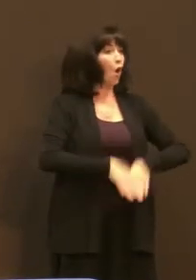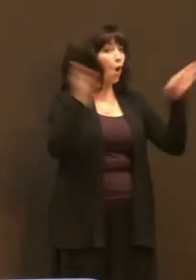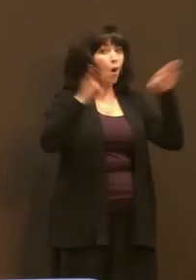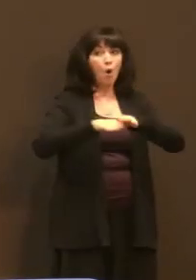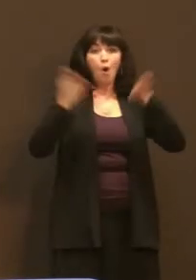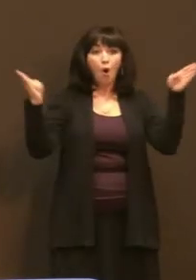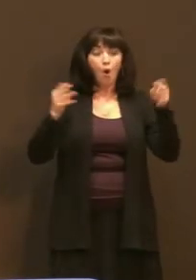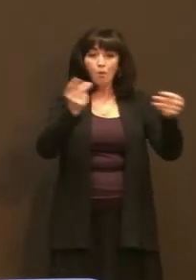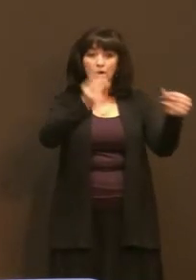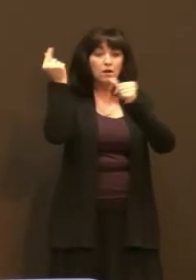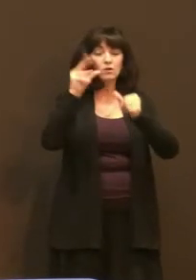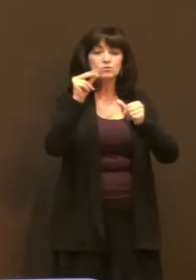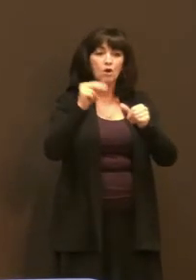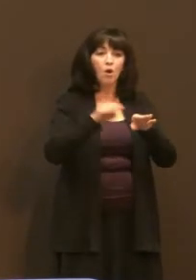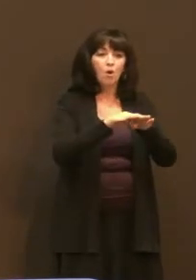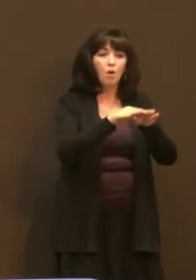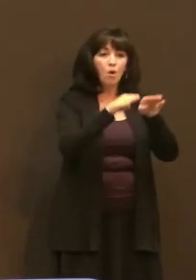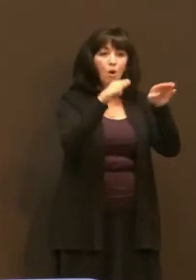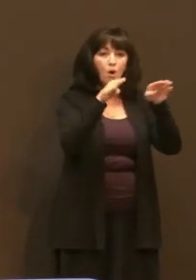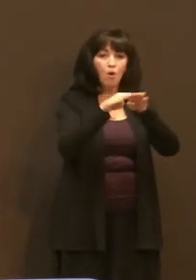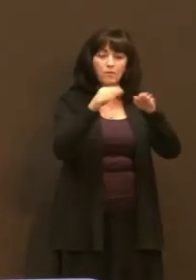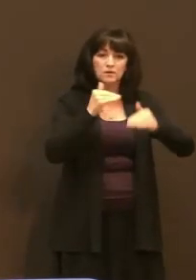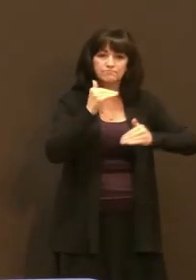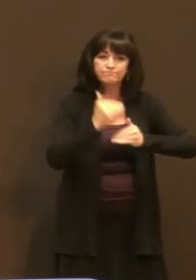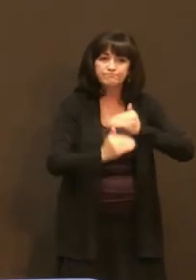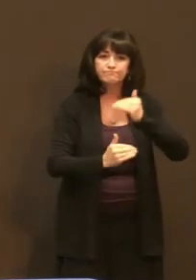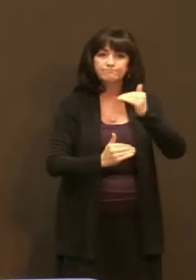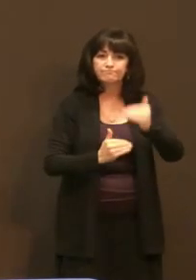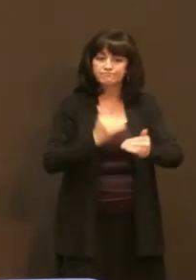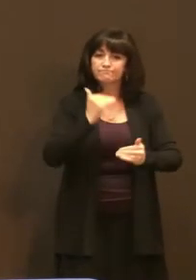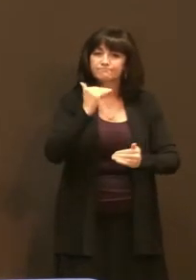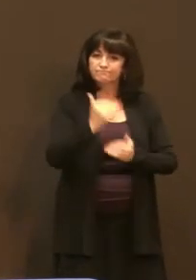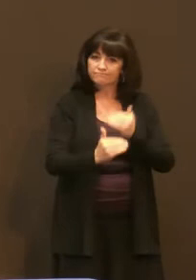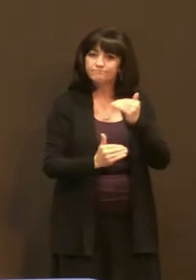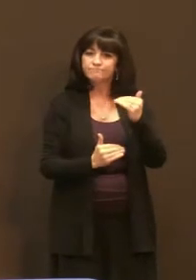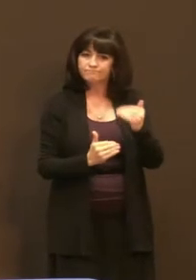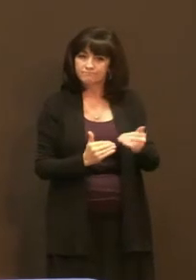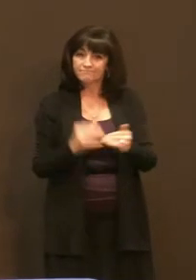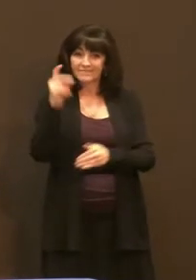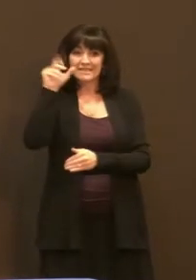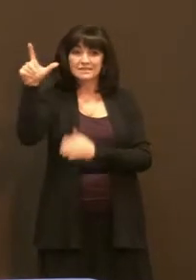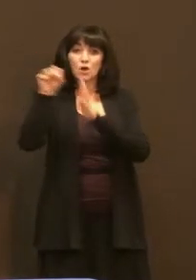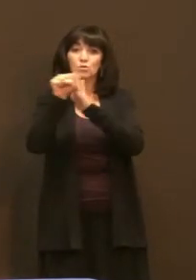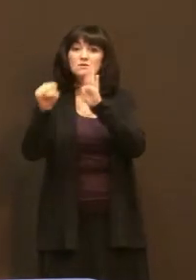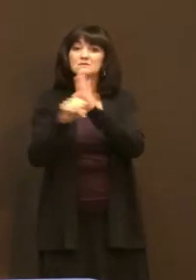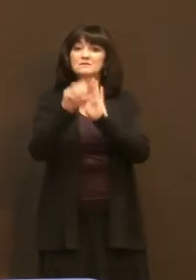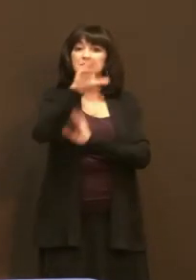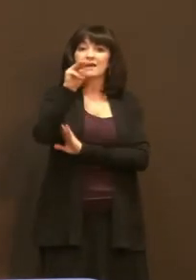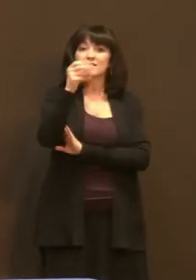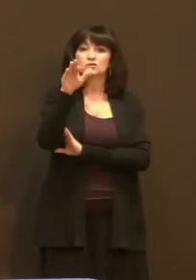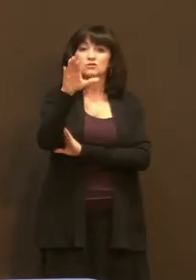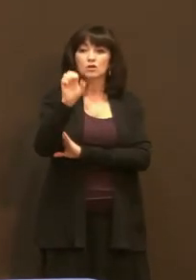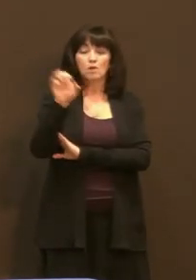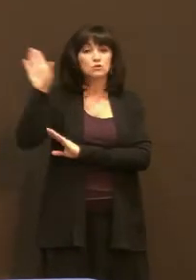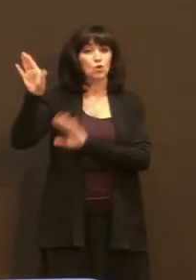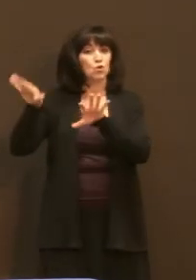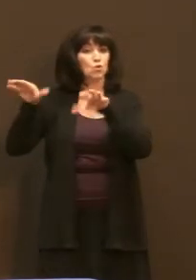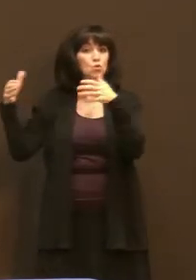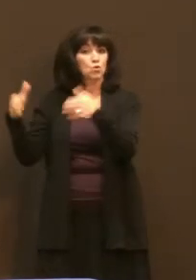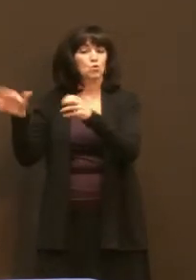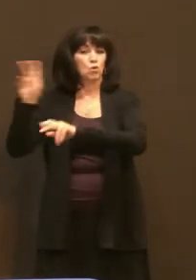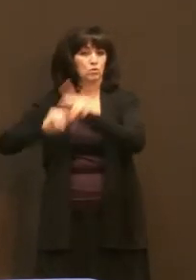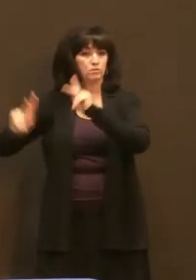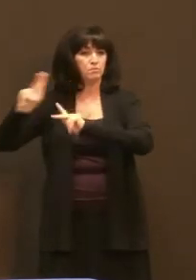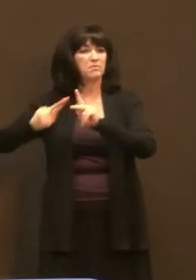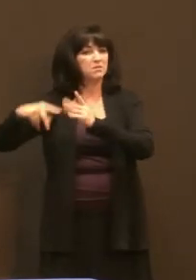work with the coalition to do that. I know that the Delaware State Chamber of Commerce has a group looking at that as well. We will